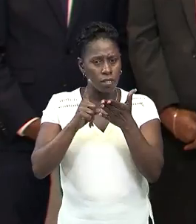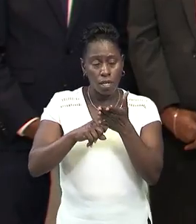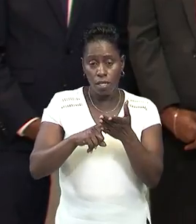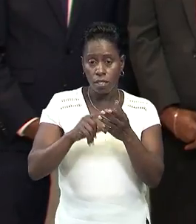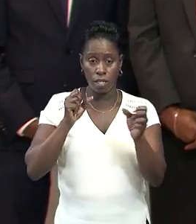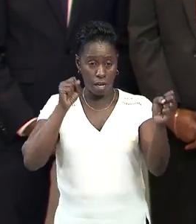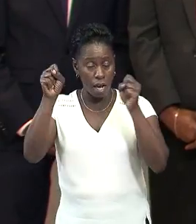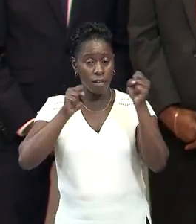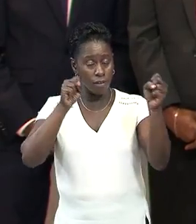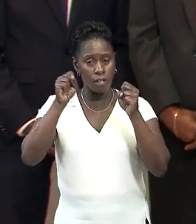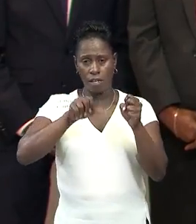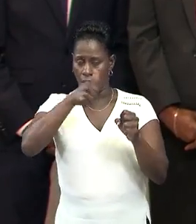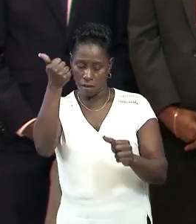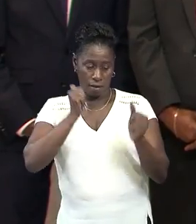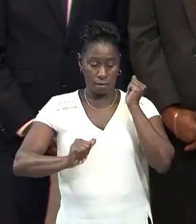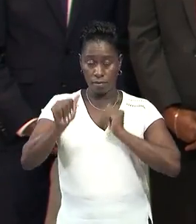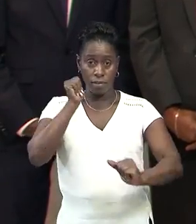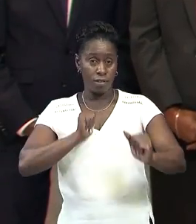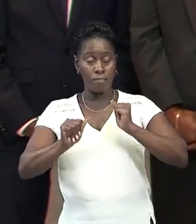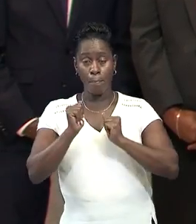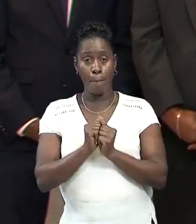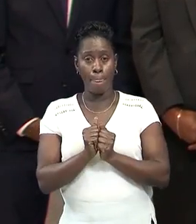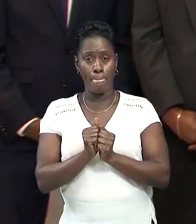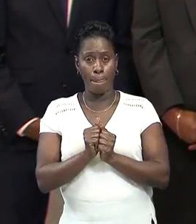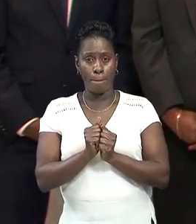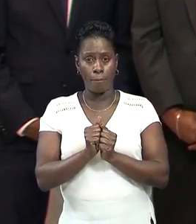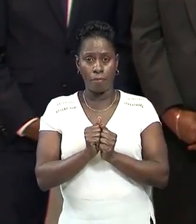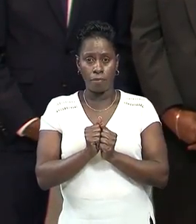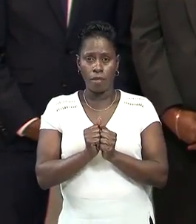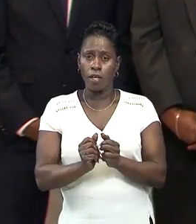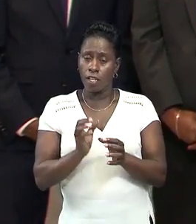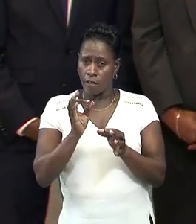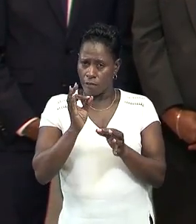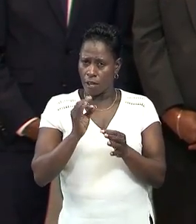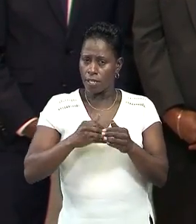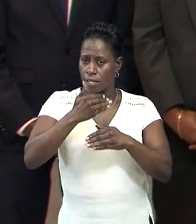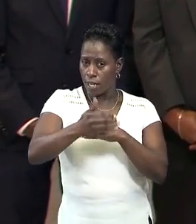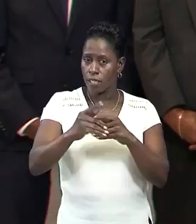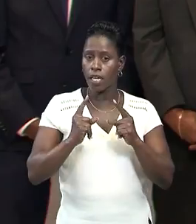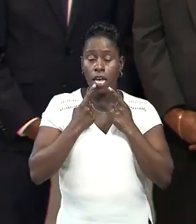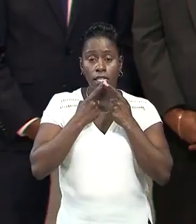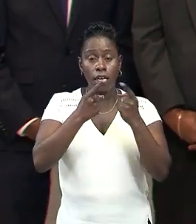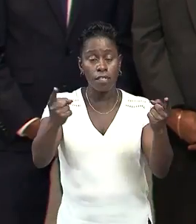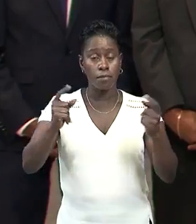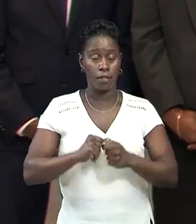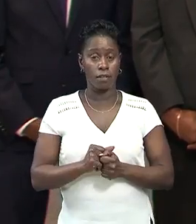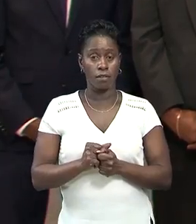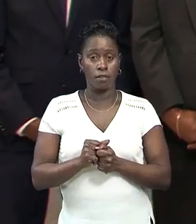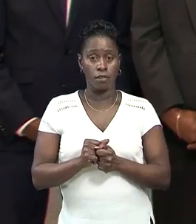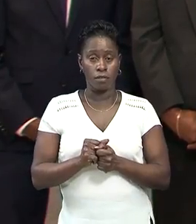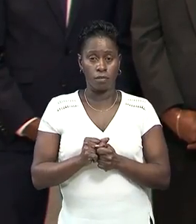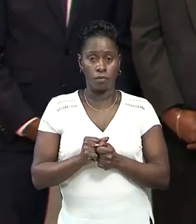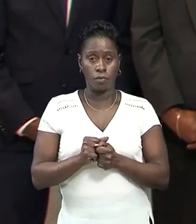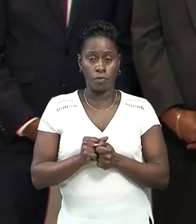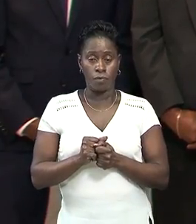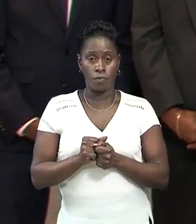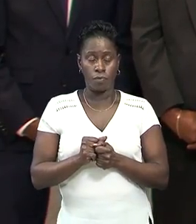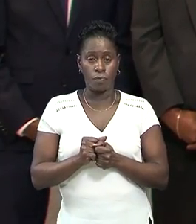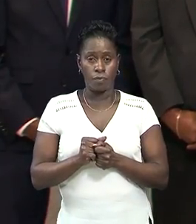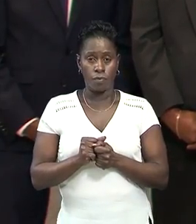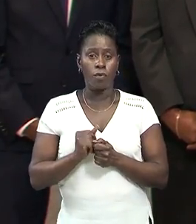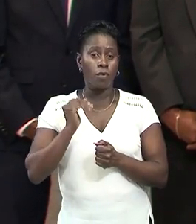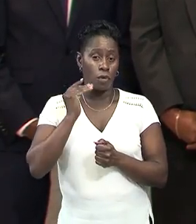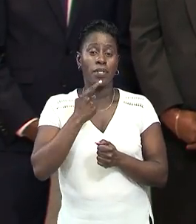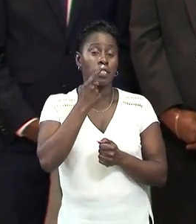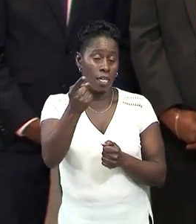Carnival and other events. A further announcement on the implementation of this measure across all sectors